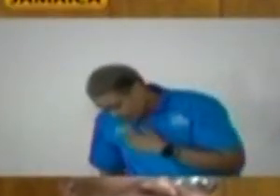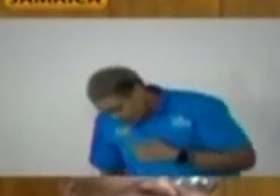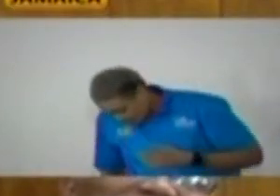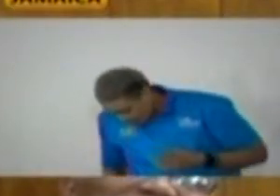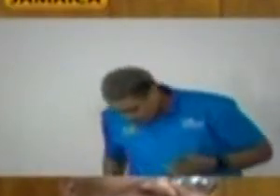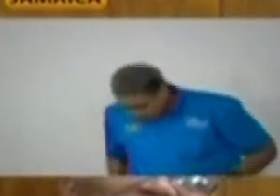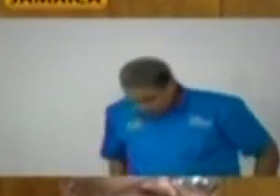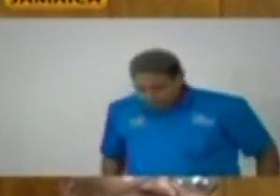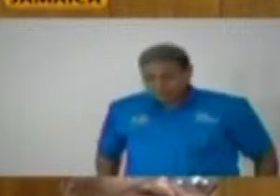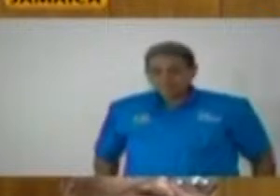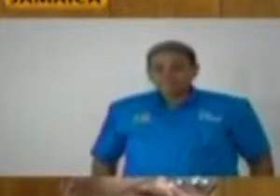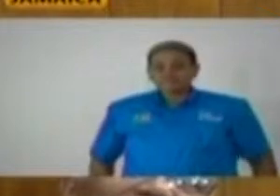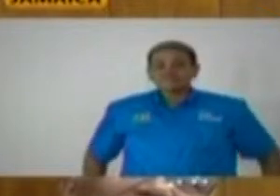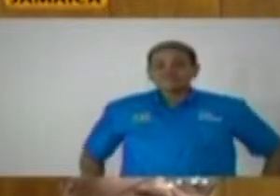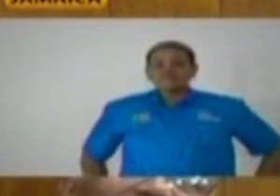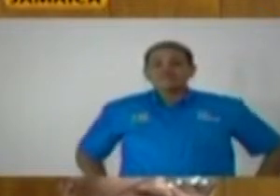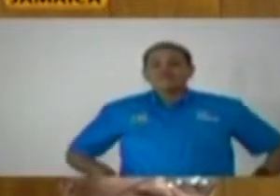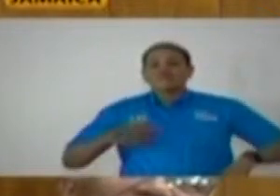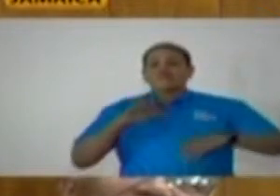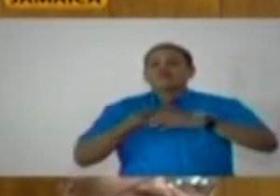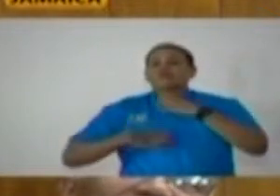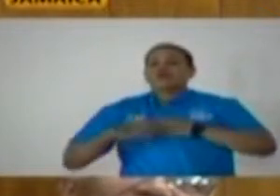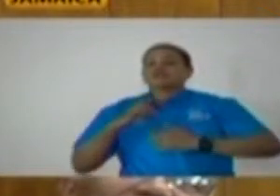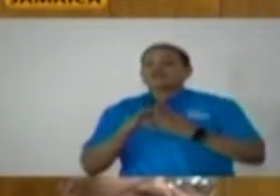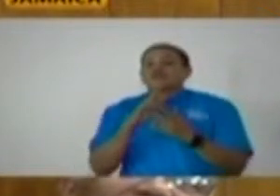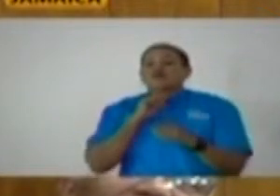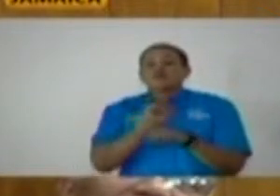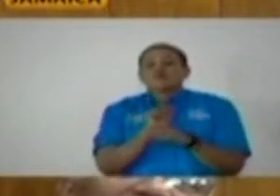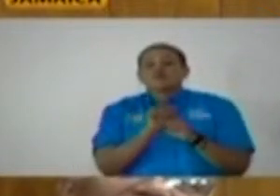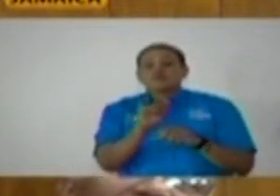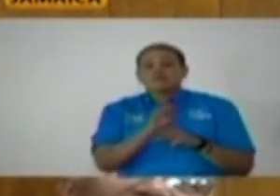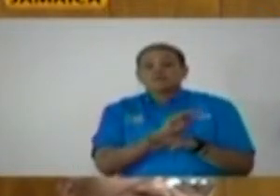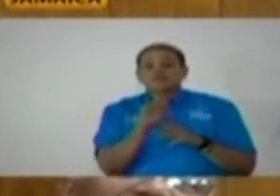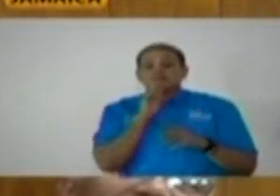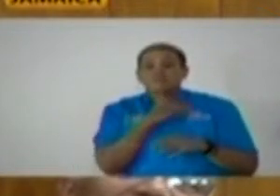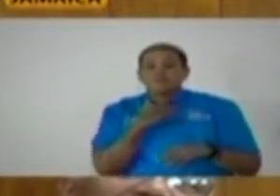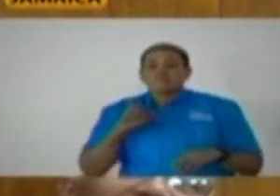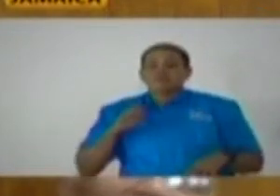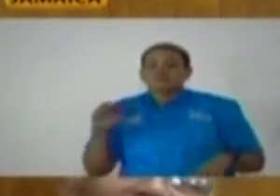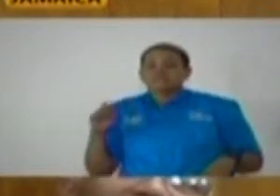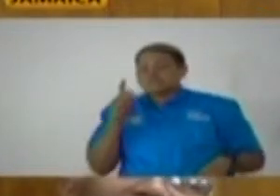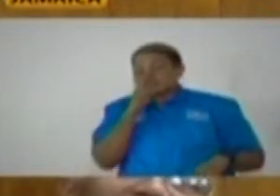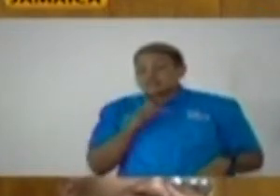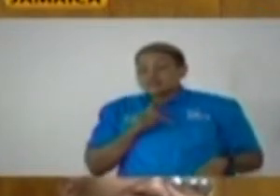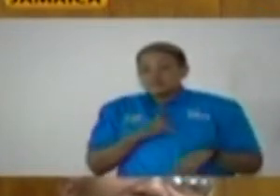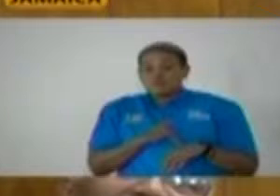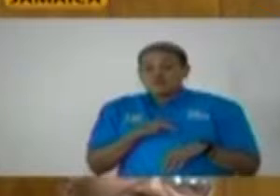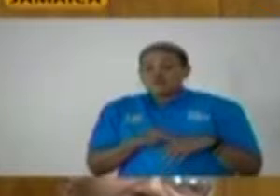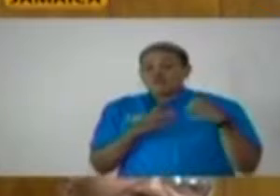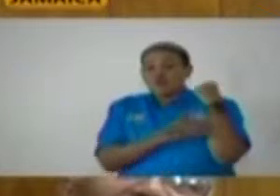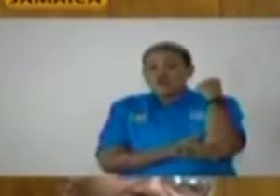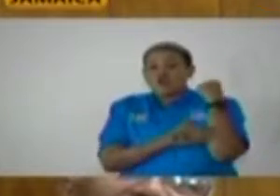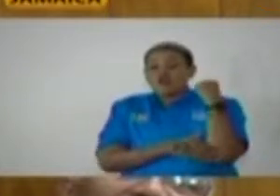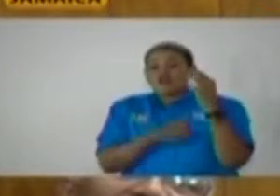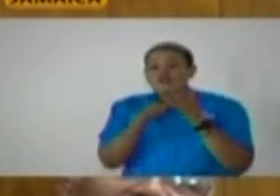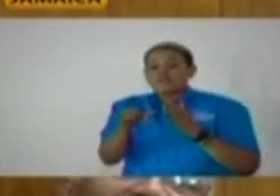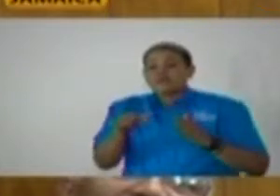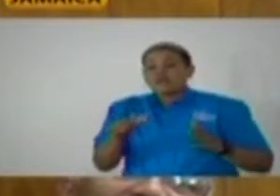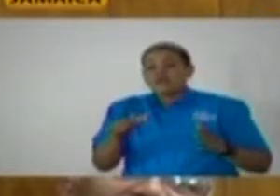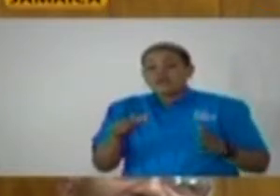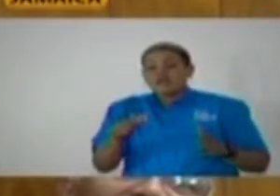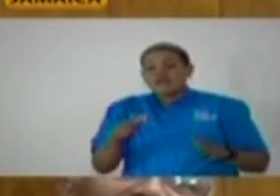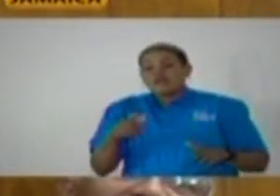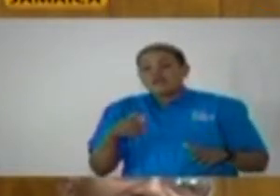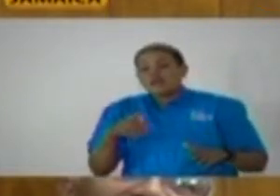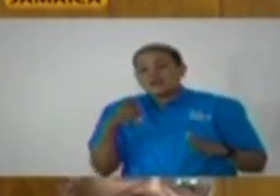this one because I worked in that ministry with a member from East Kingston and Port Royal. A country pays a price for corruption and